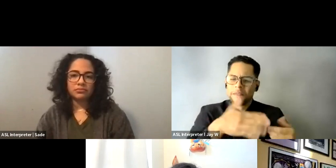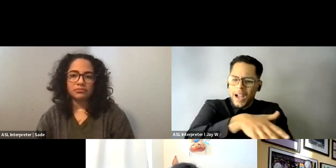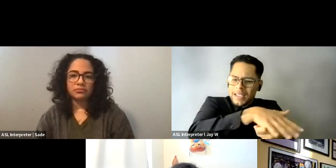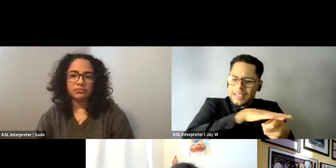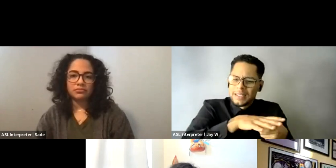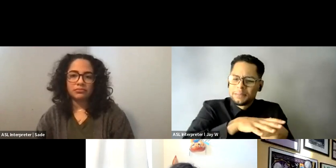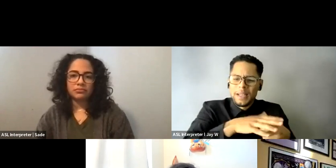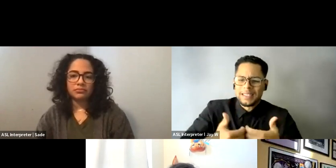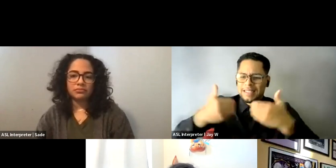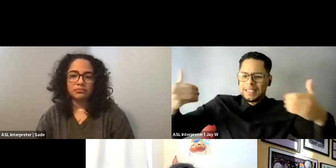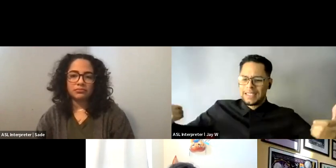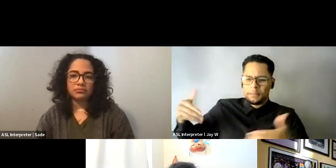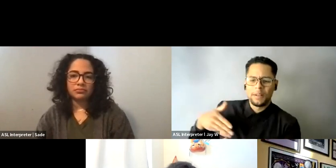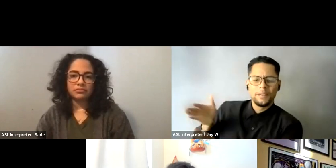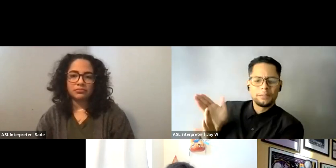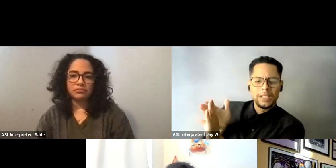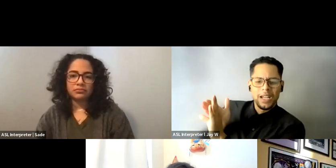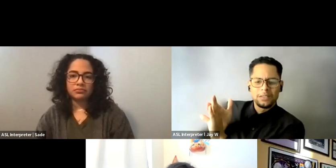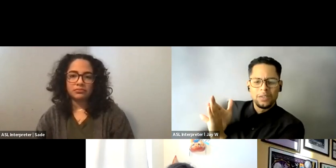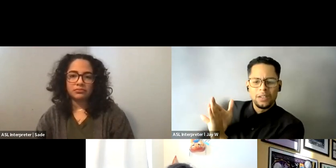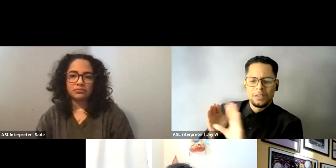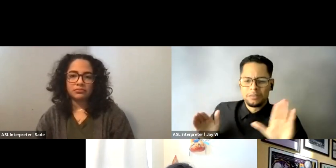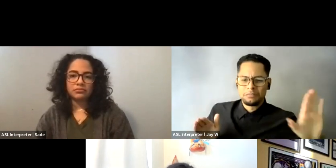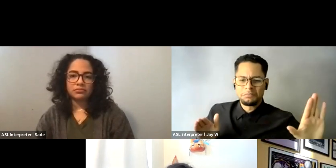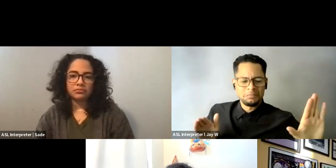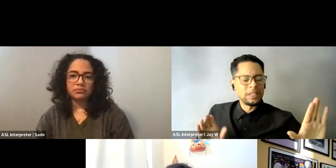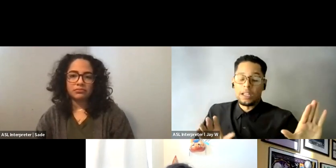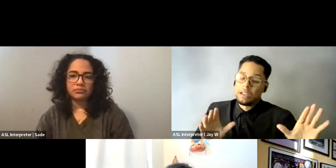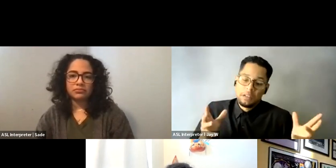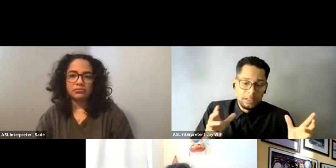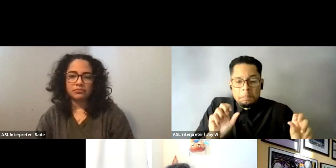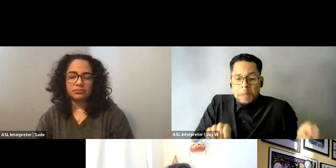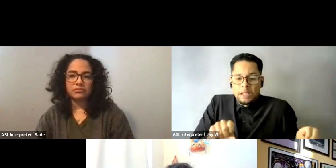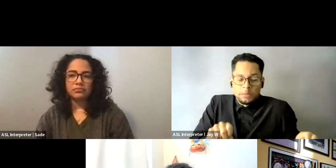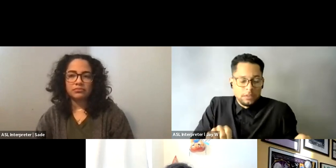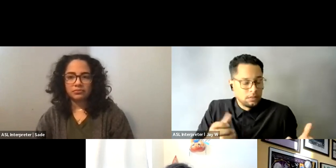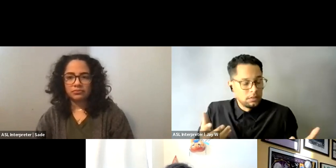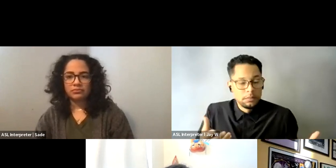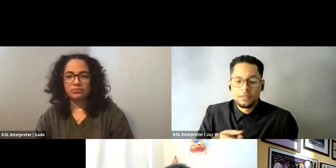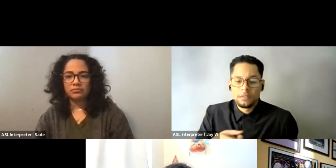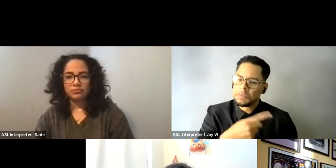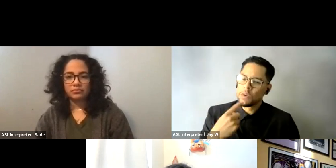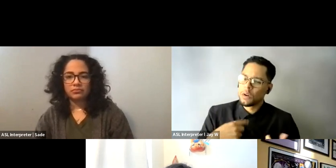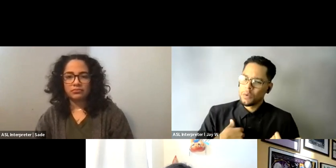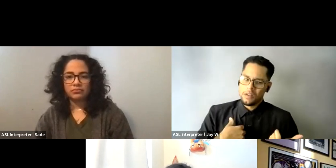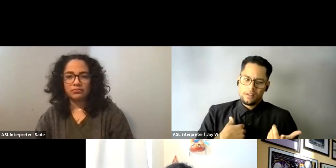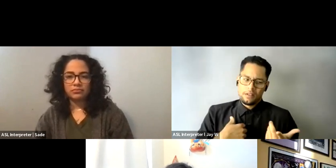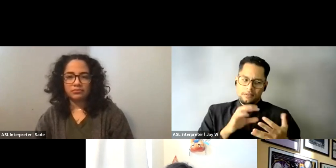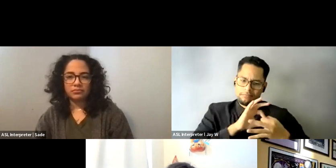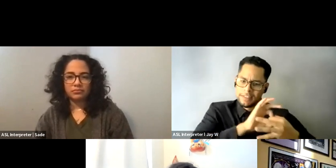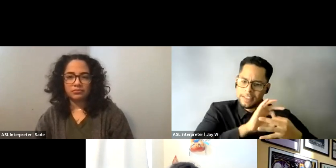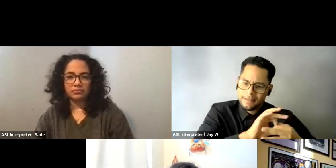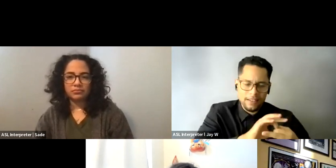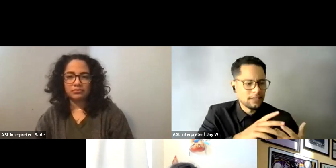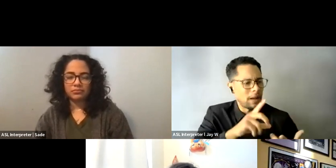industrial complex as much as humanly possible, where we organize around, belief system and honor